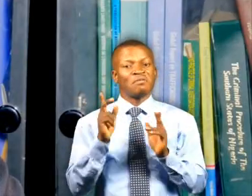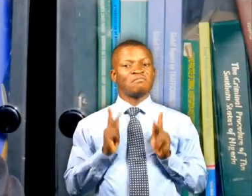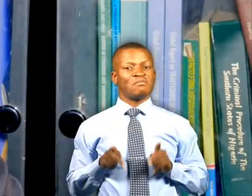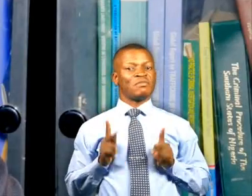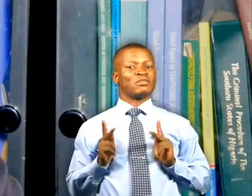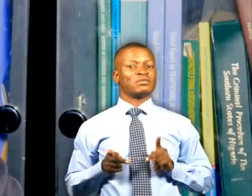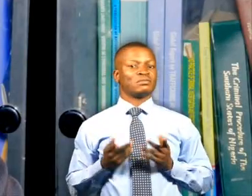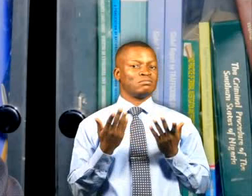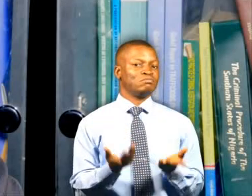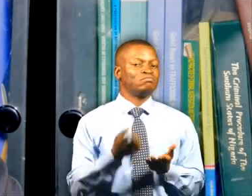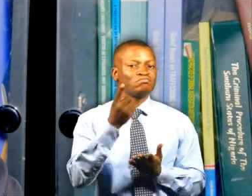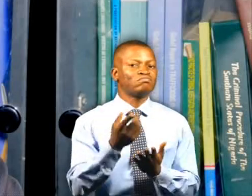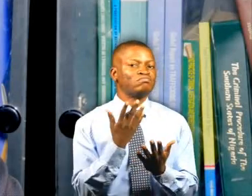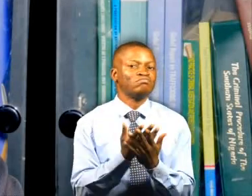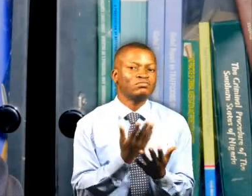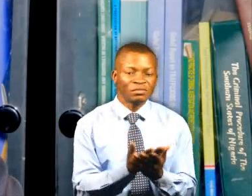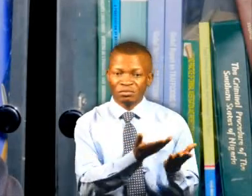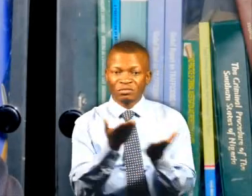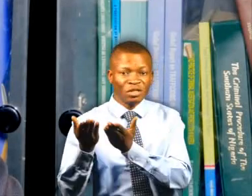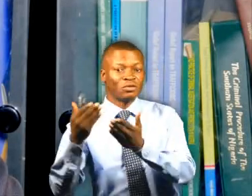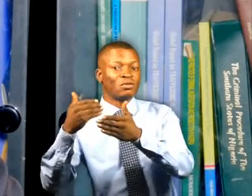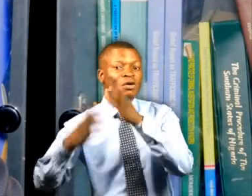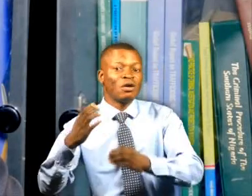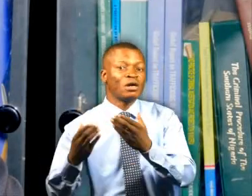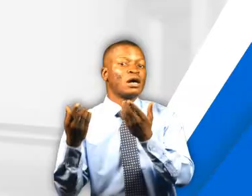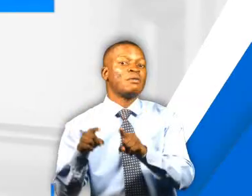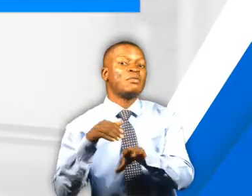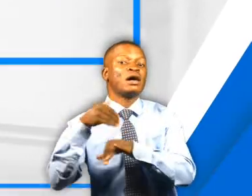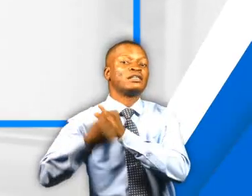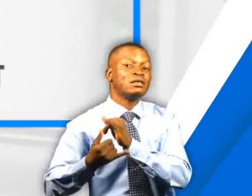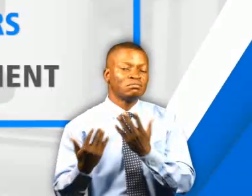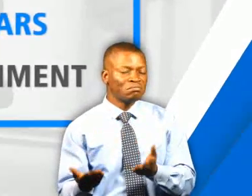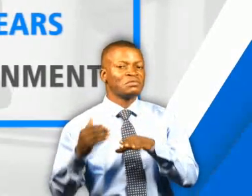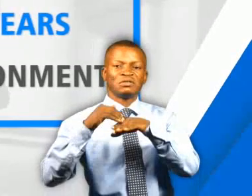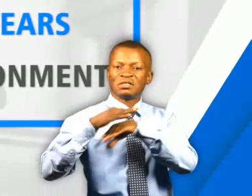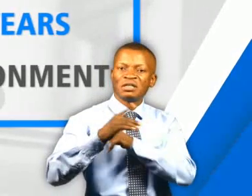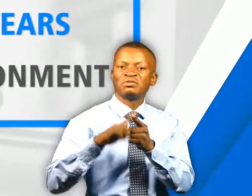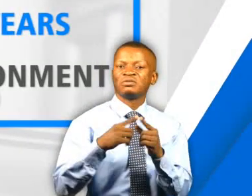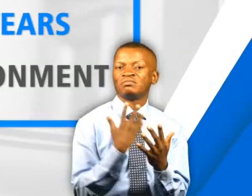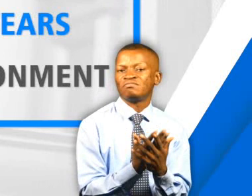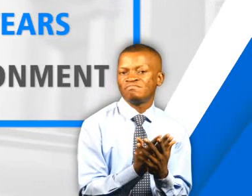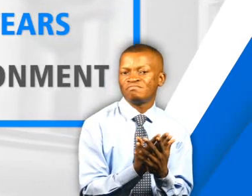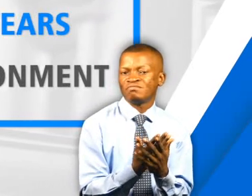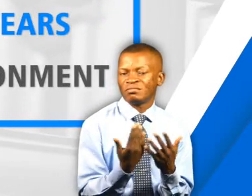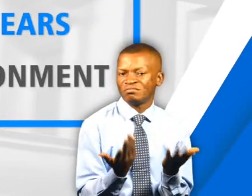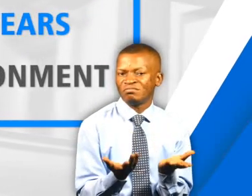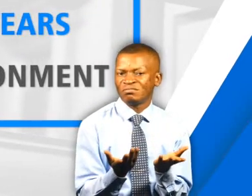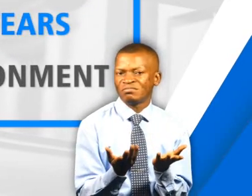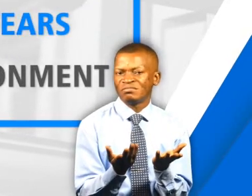prostitution, then you run foul of the law. And once you are taken to court, at the end of the day, you might be sentenced to